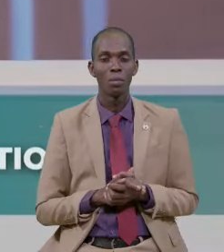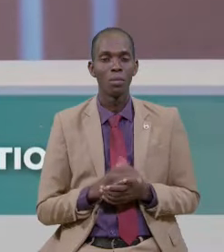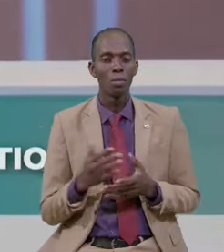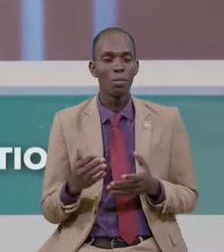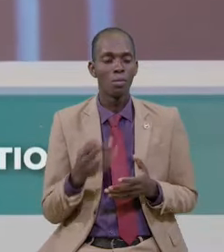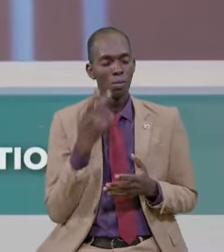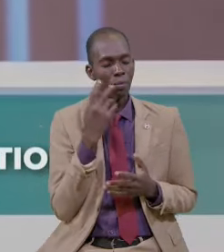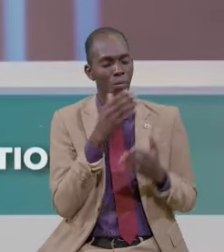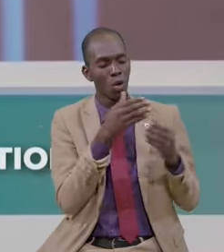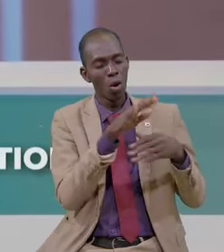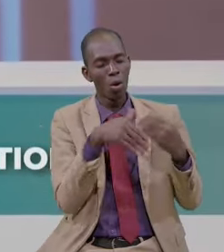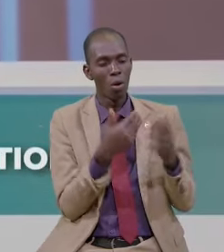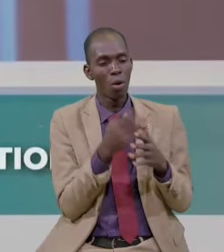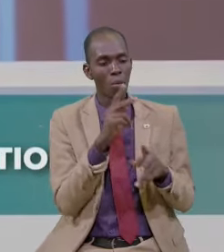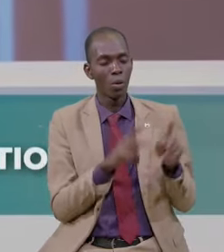people that he